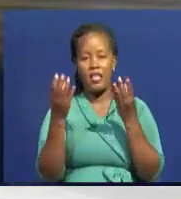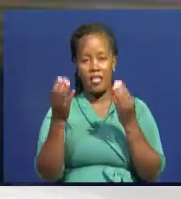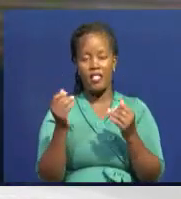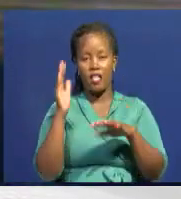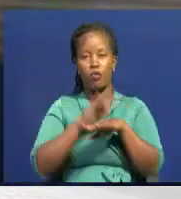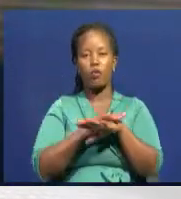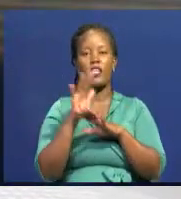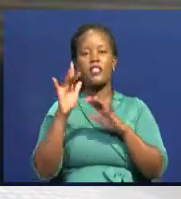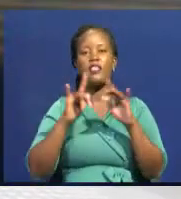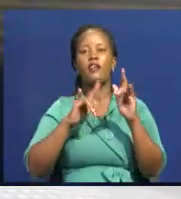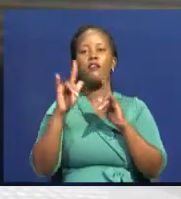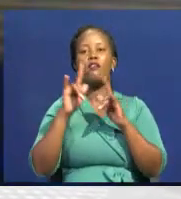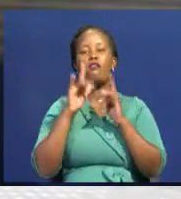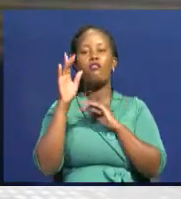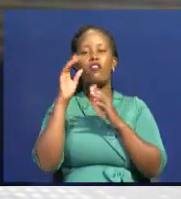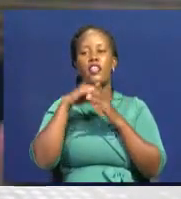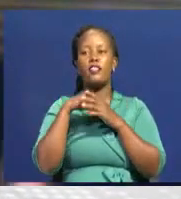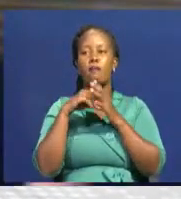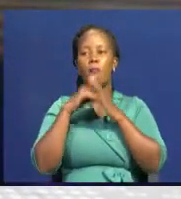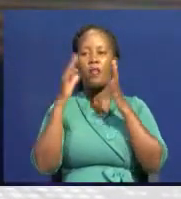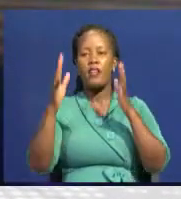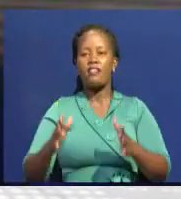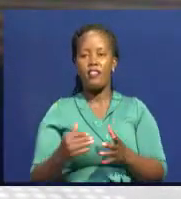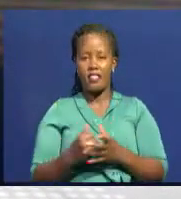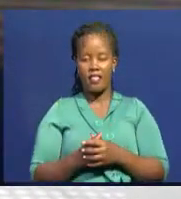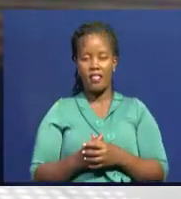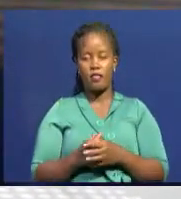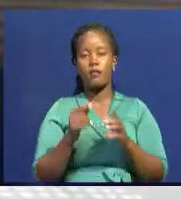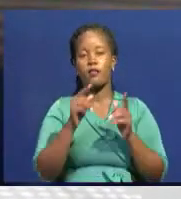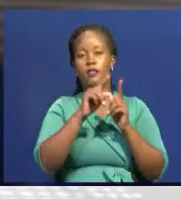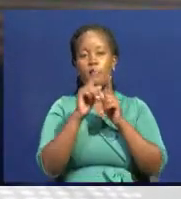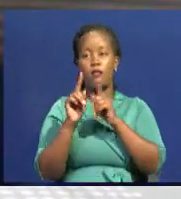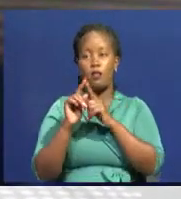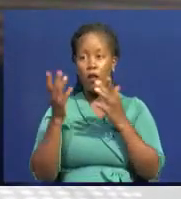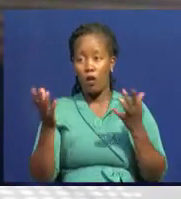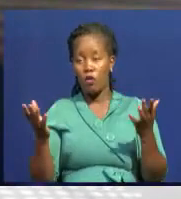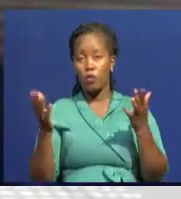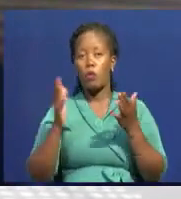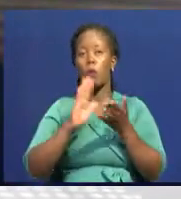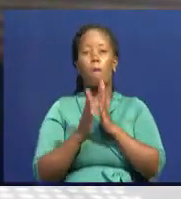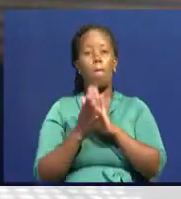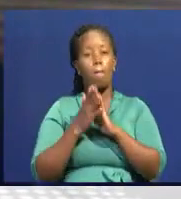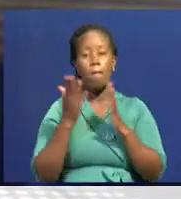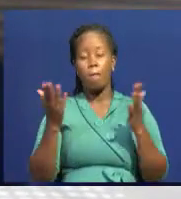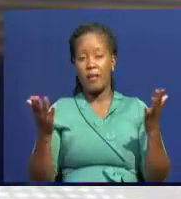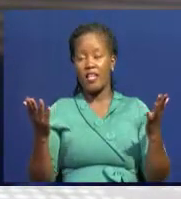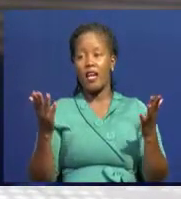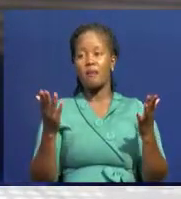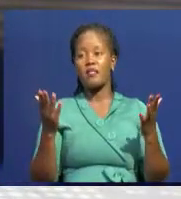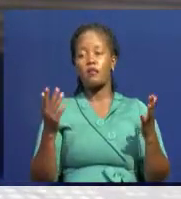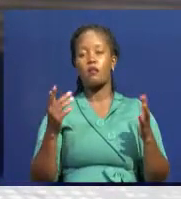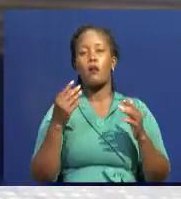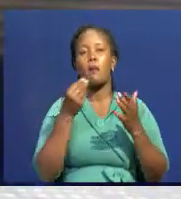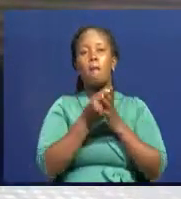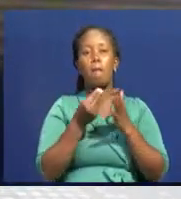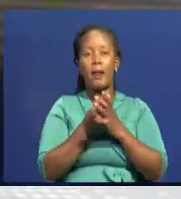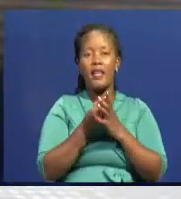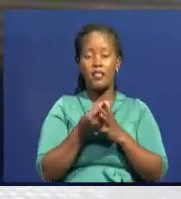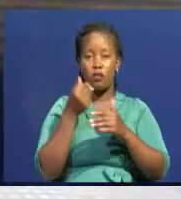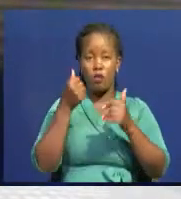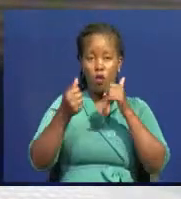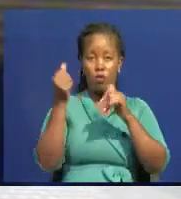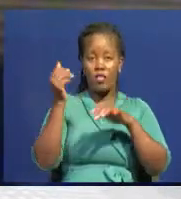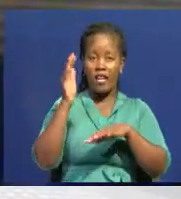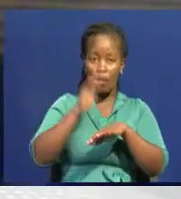foreign investors to come in. At the same time, it becomes, the money that is brought in